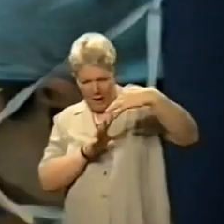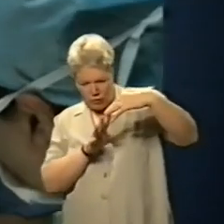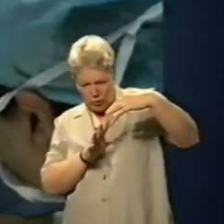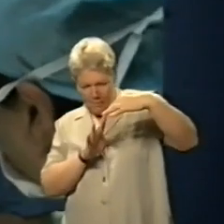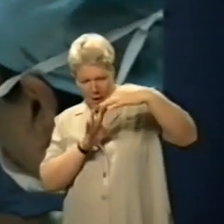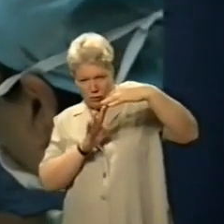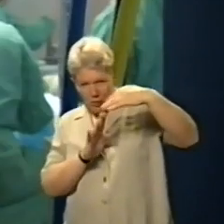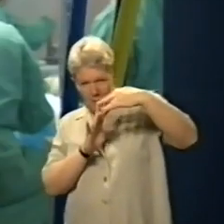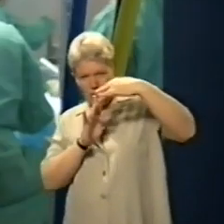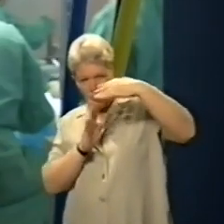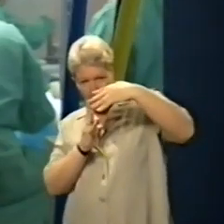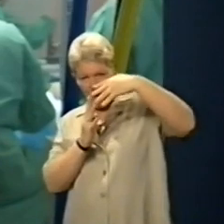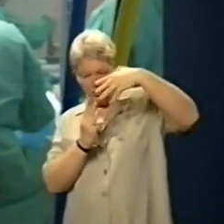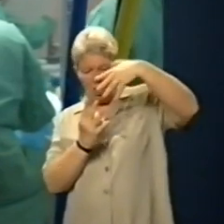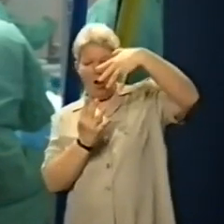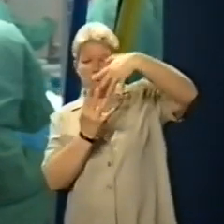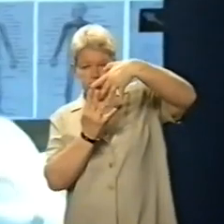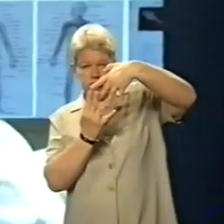artery.